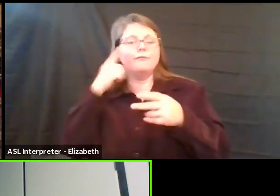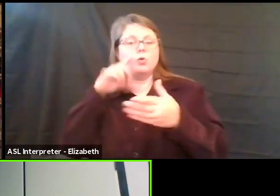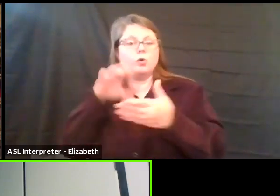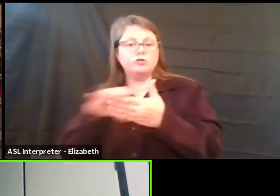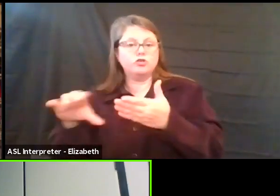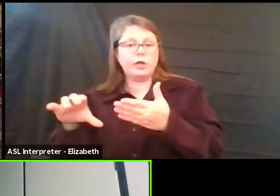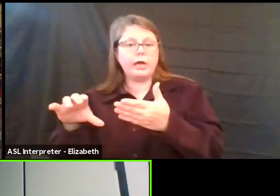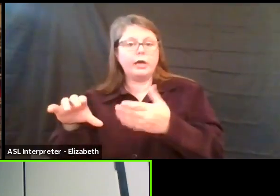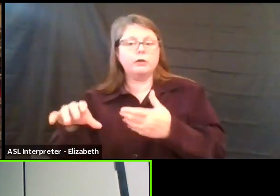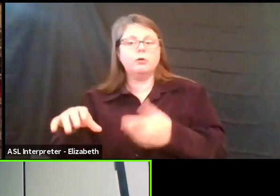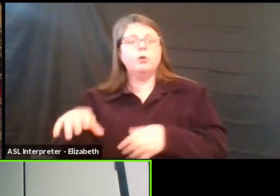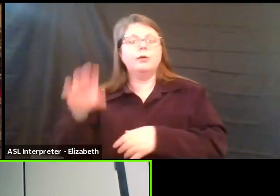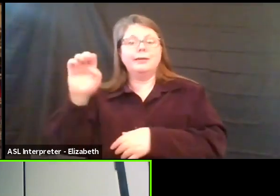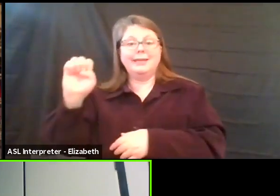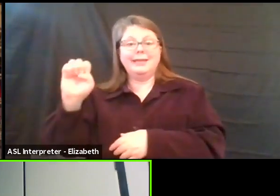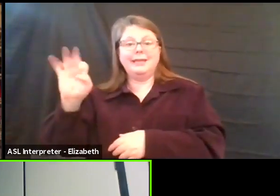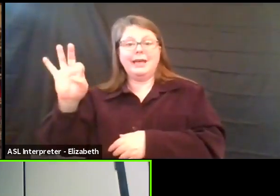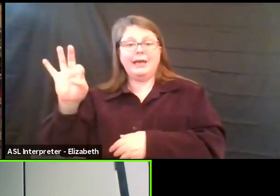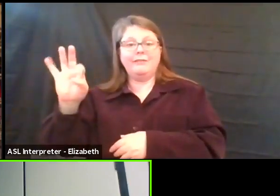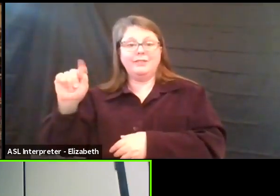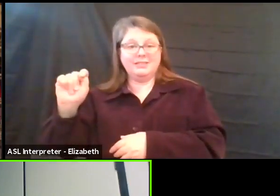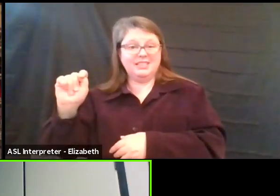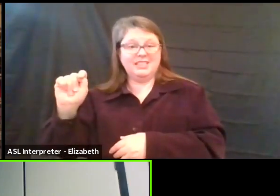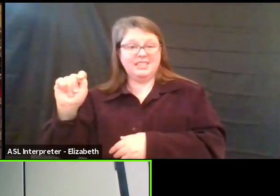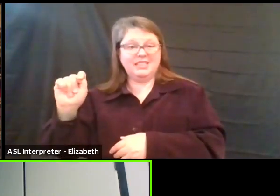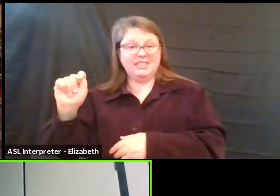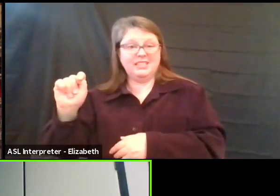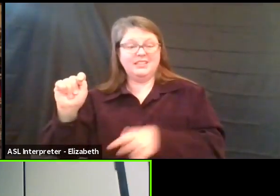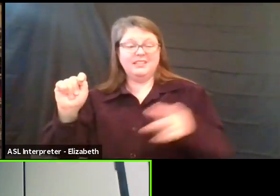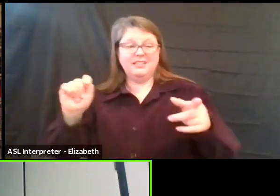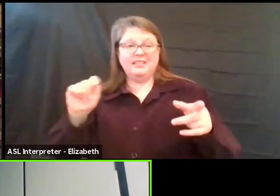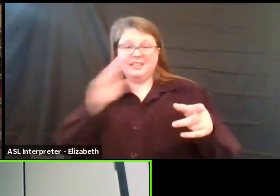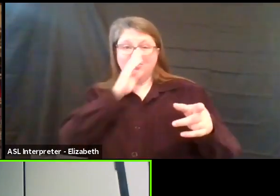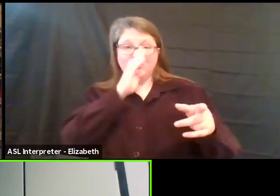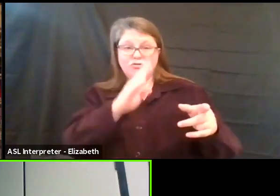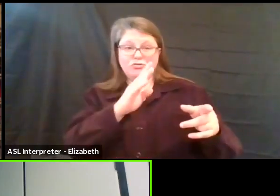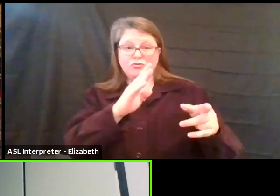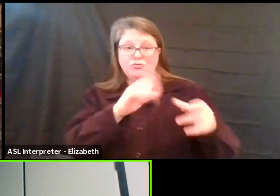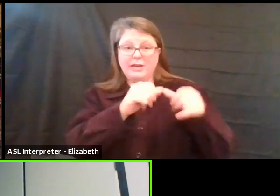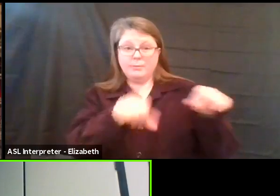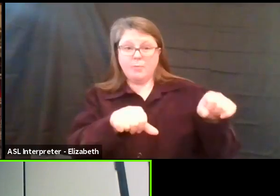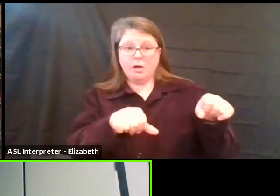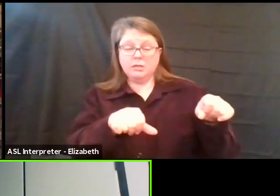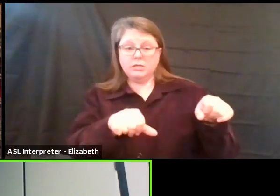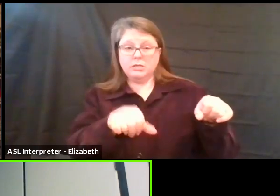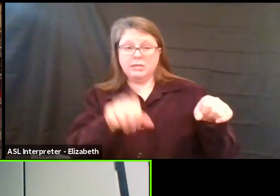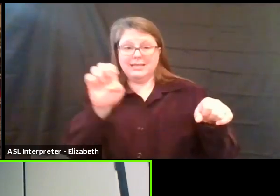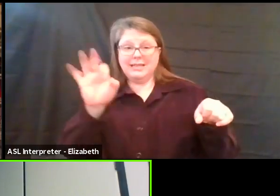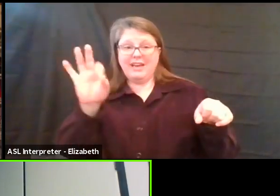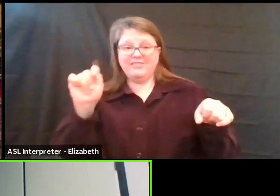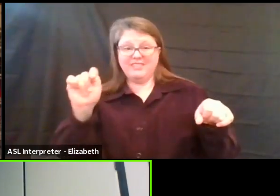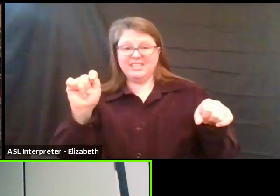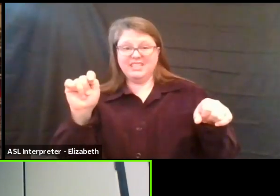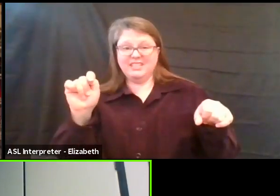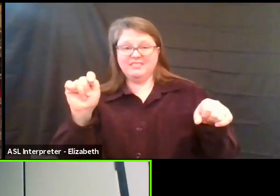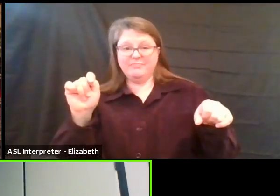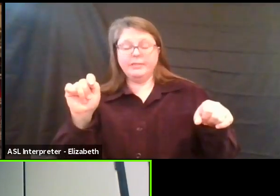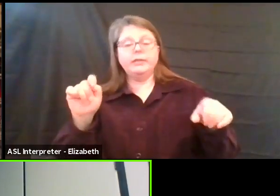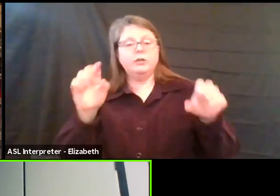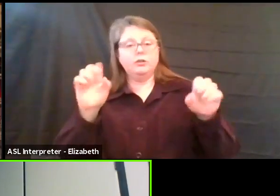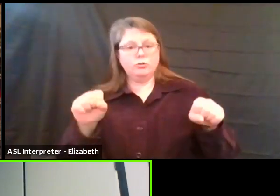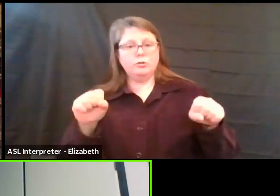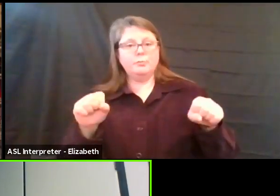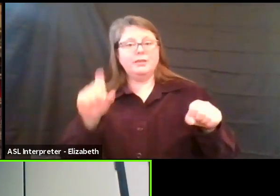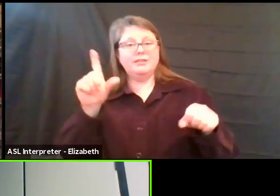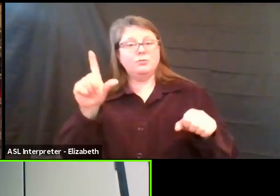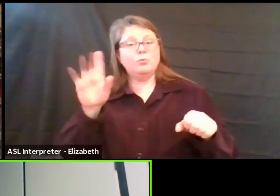EFT could be less than 72 hours. If you choose to get a paper check, it could take up to 2 weeks,